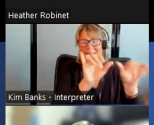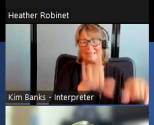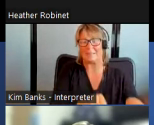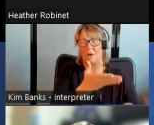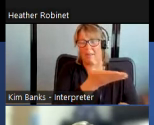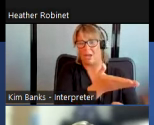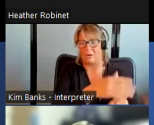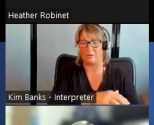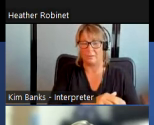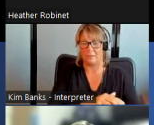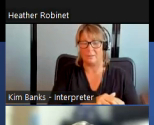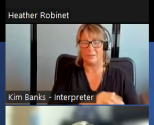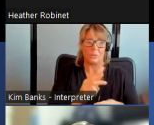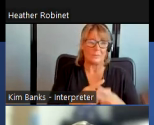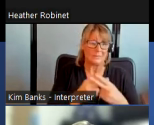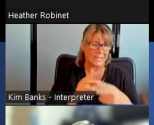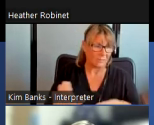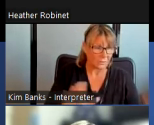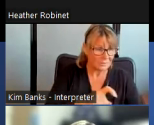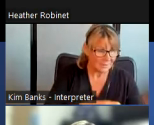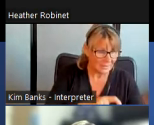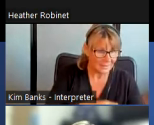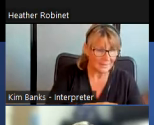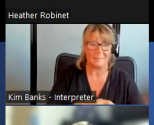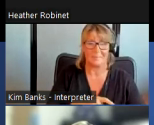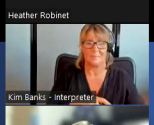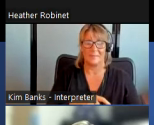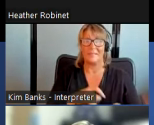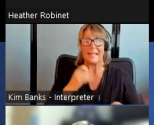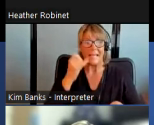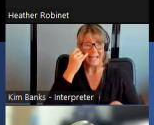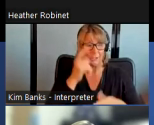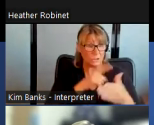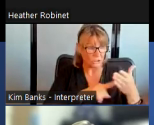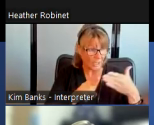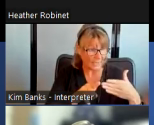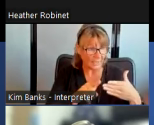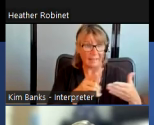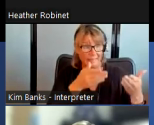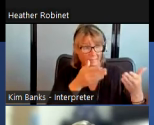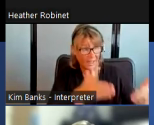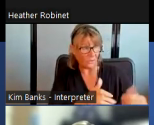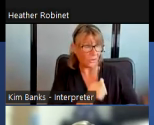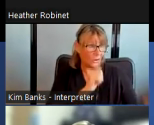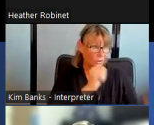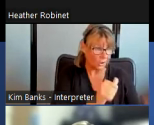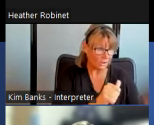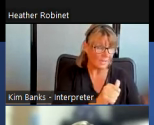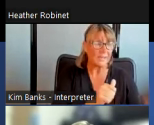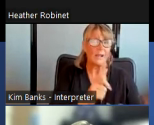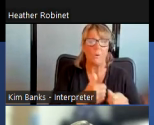will save you a lot of grief, because if you make sure they're not in the system, you won't create a duplicate